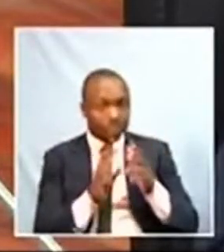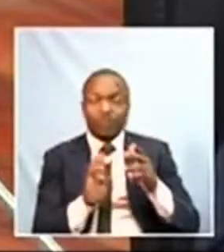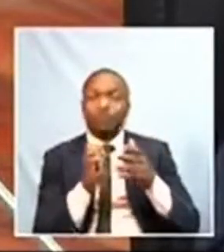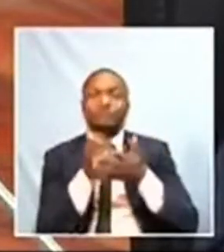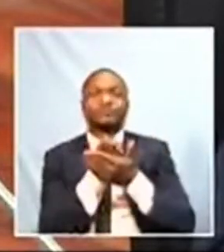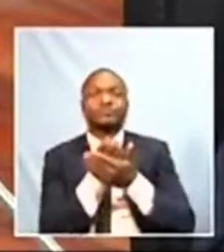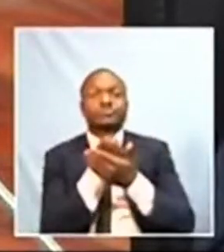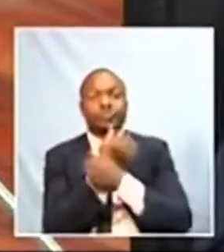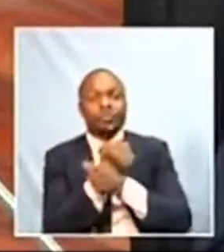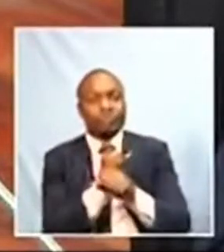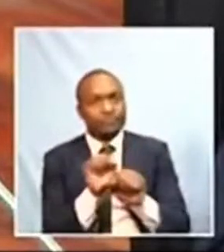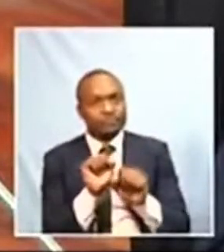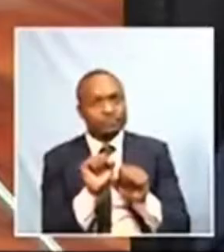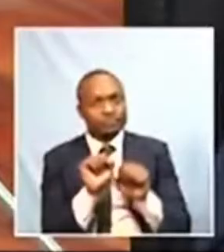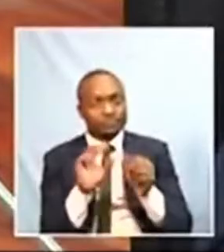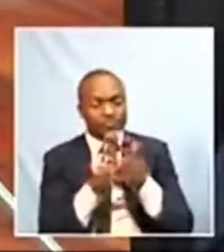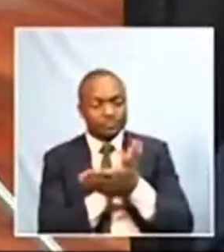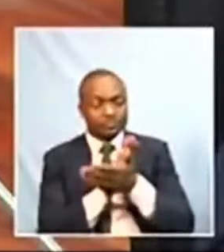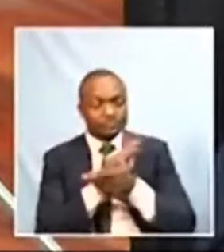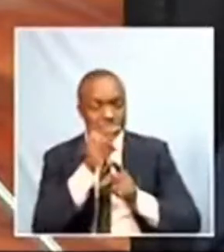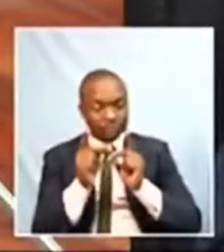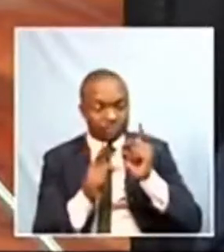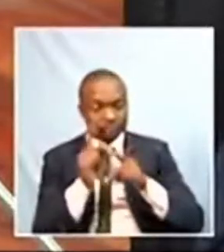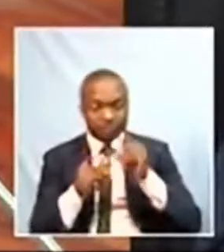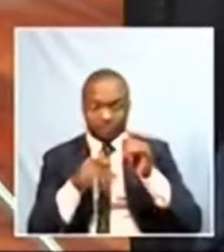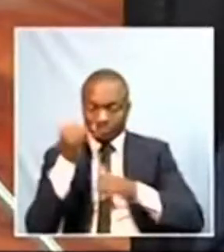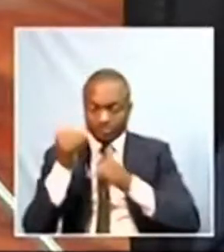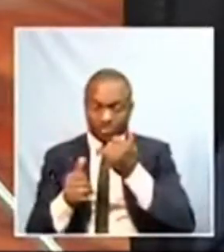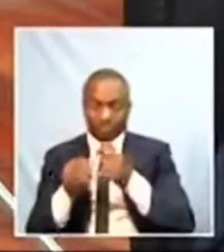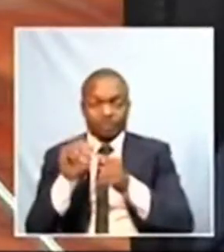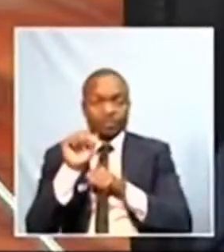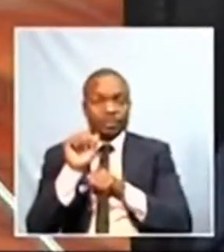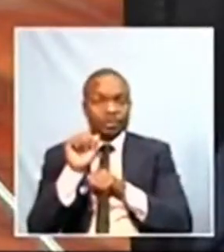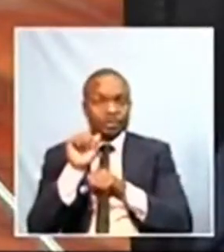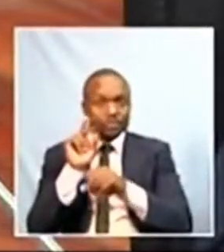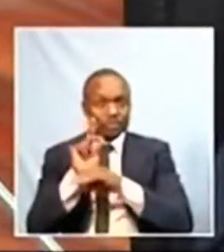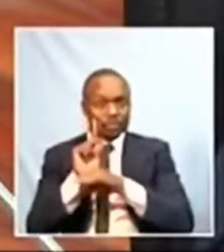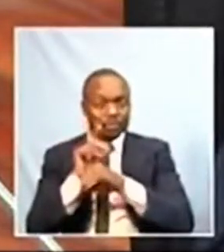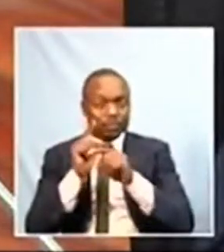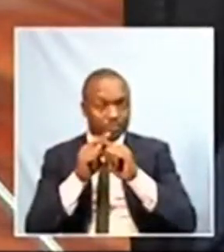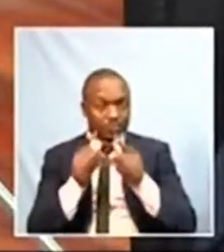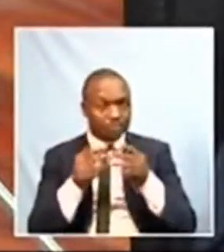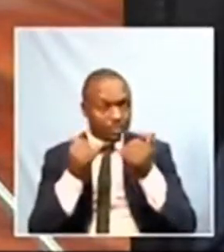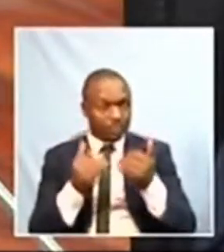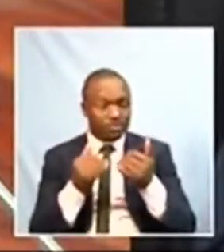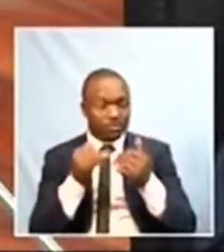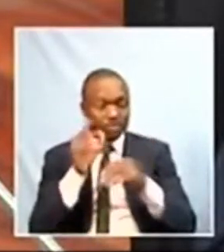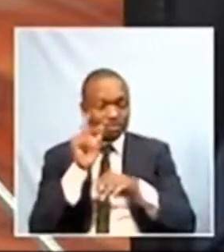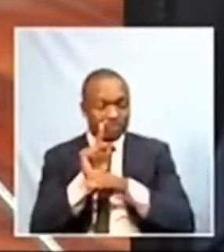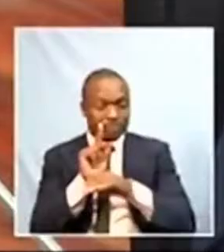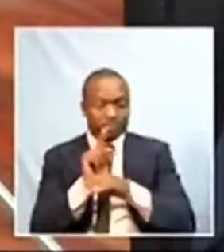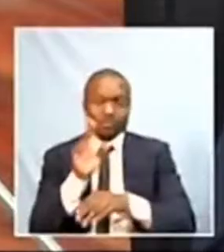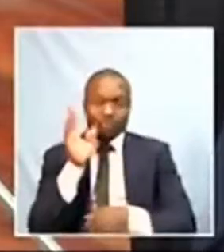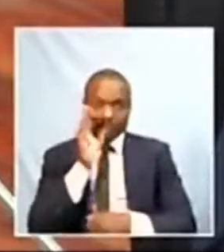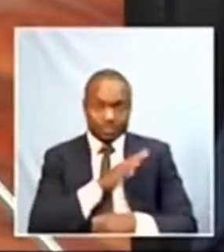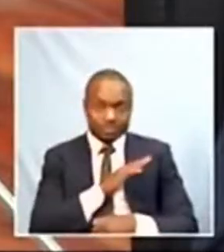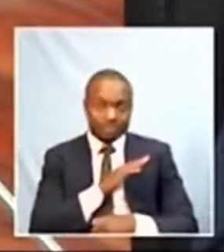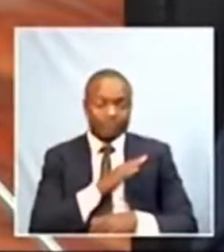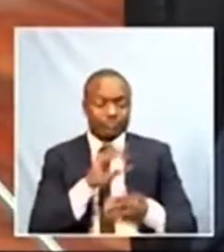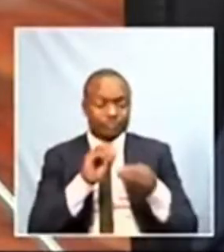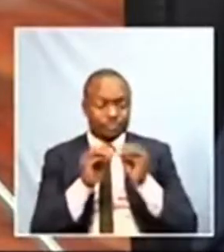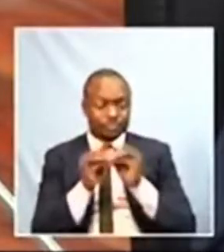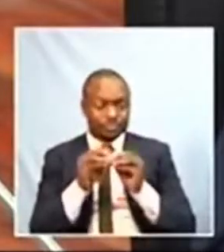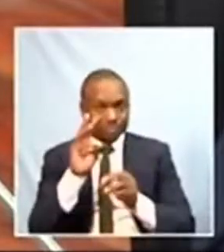engaged to mobilize and speed up the process to complete the project. Currently, the project is complete. Serial